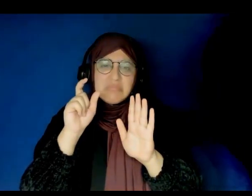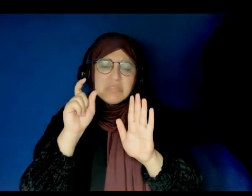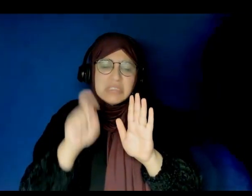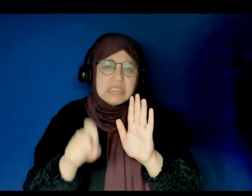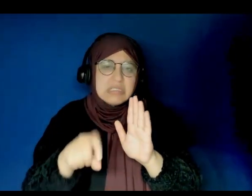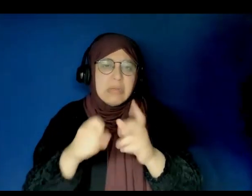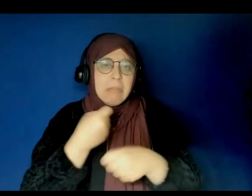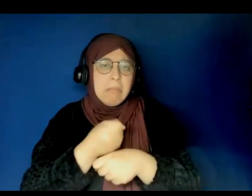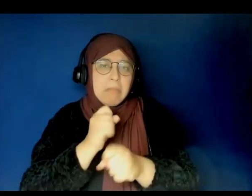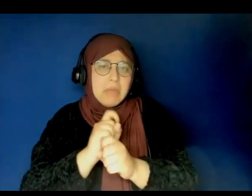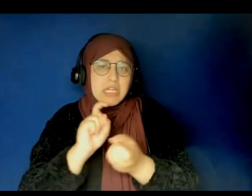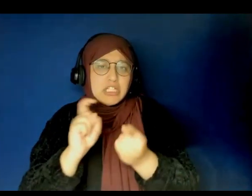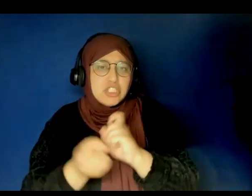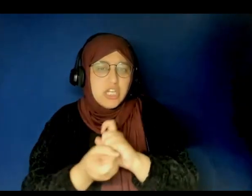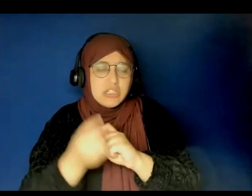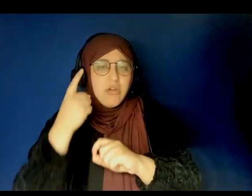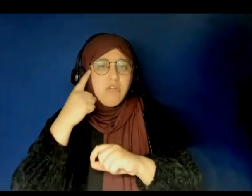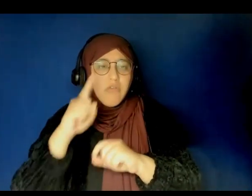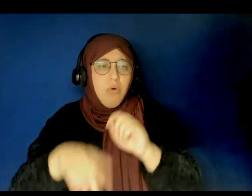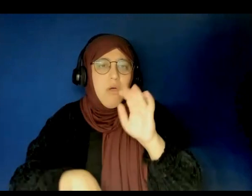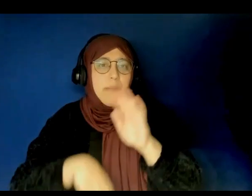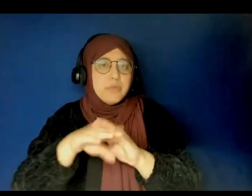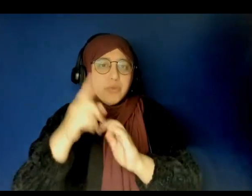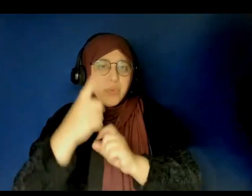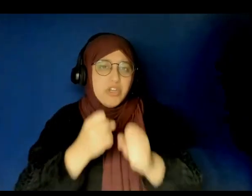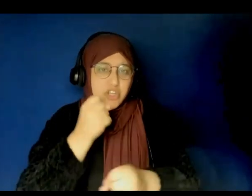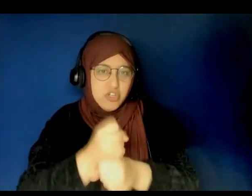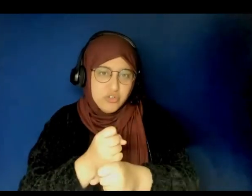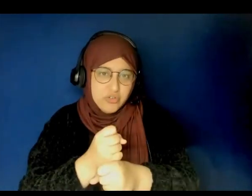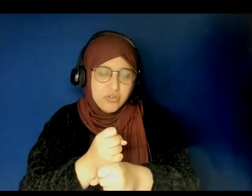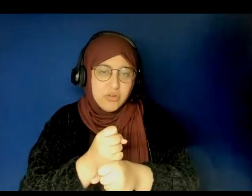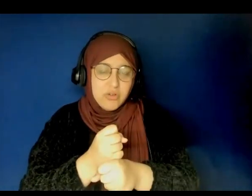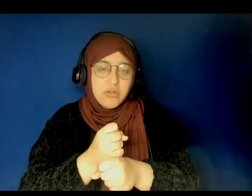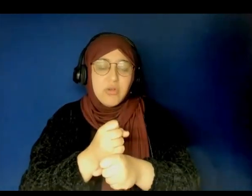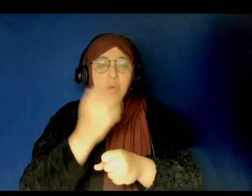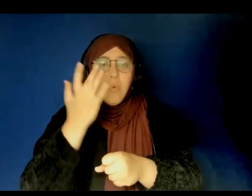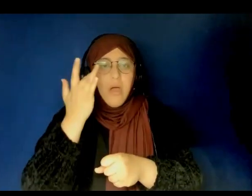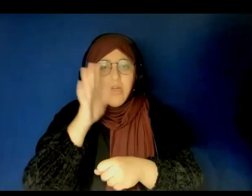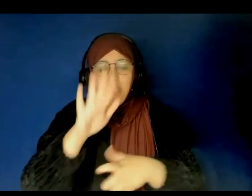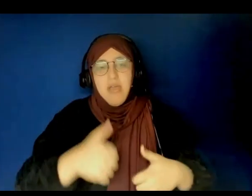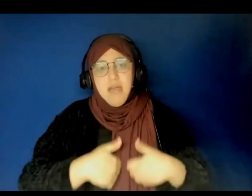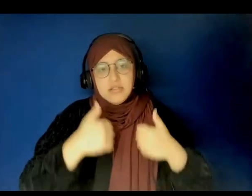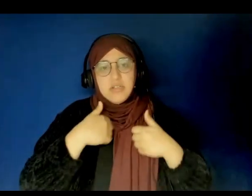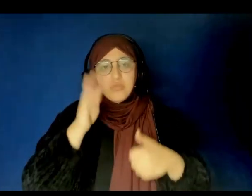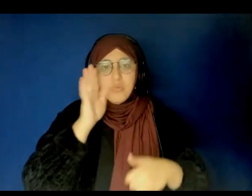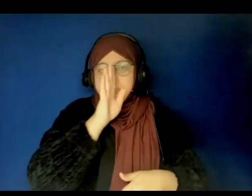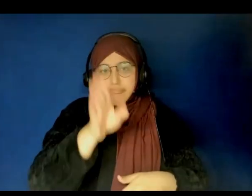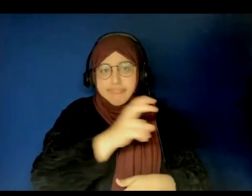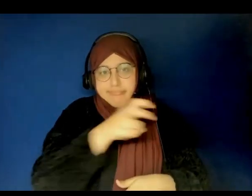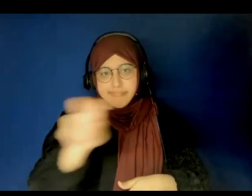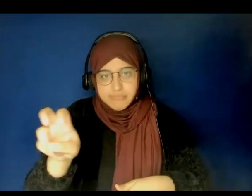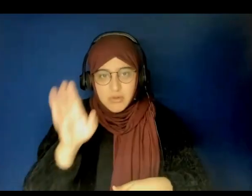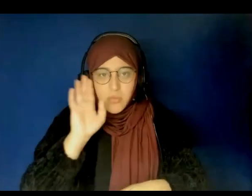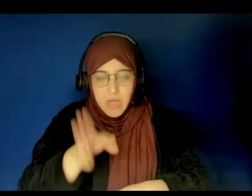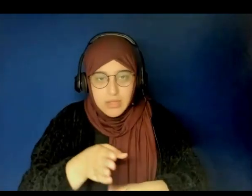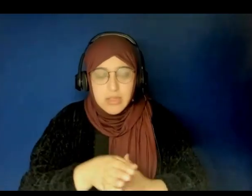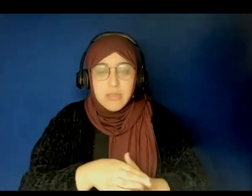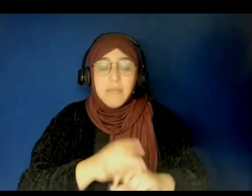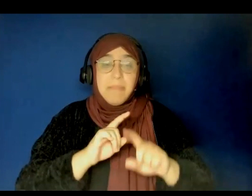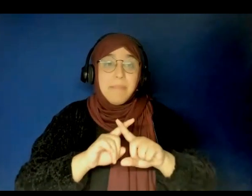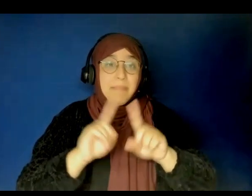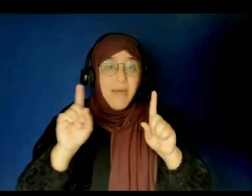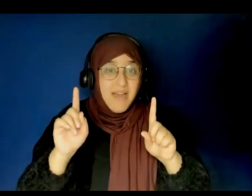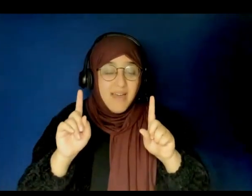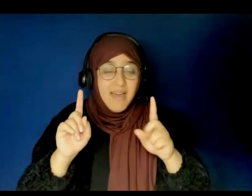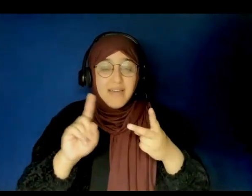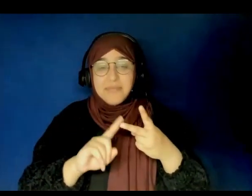for a year, for a total year, because your address will forward. But if you move